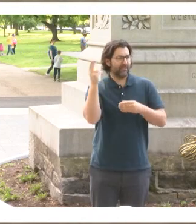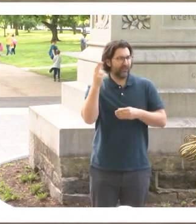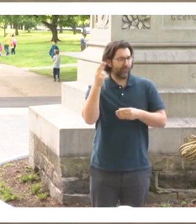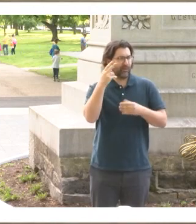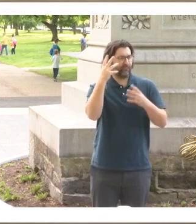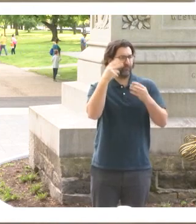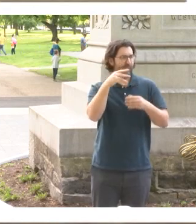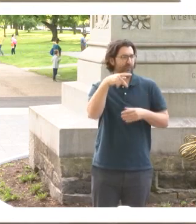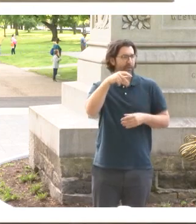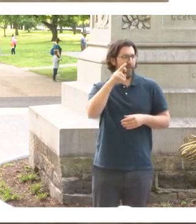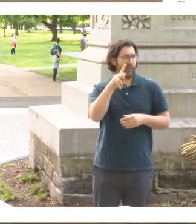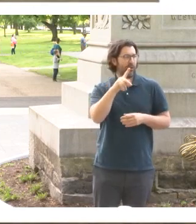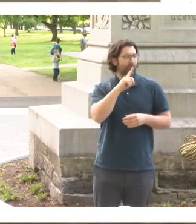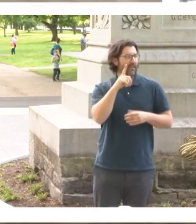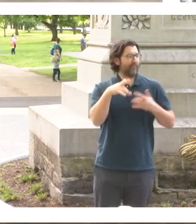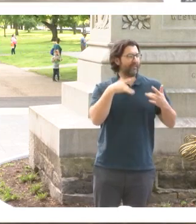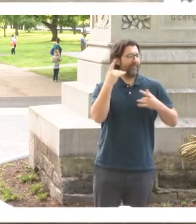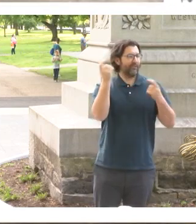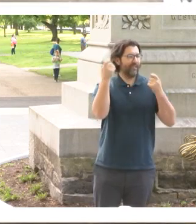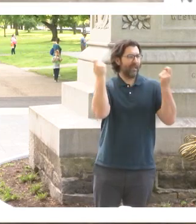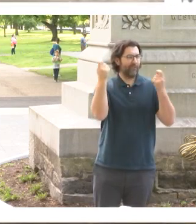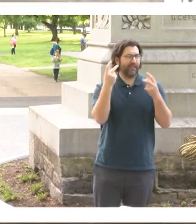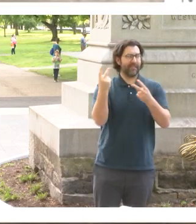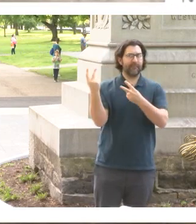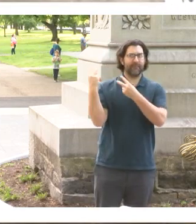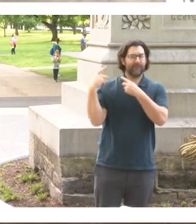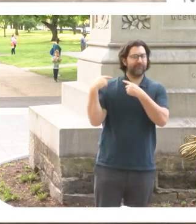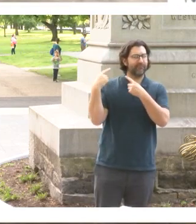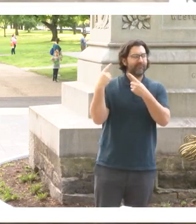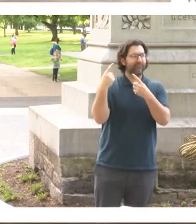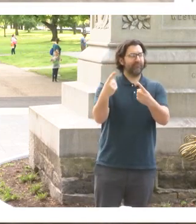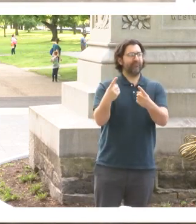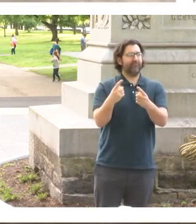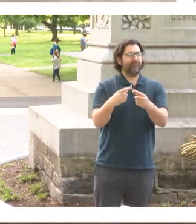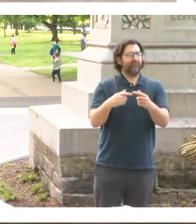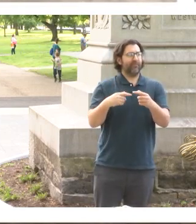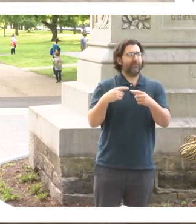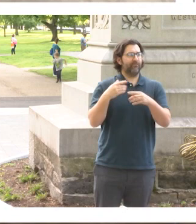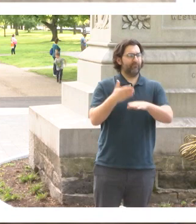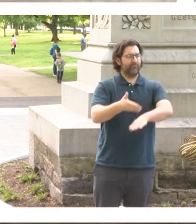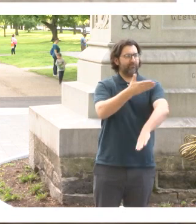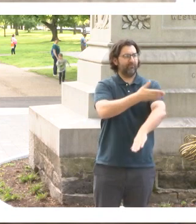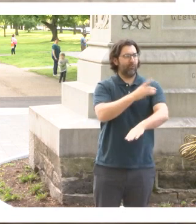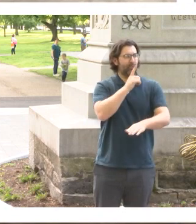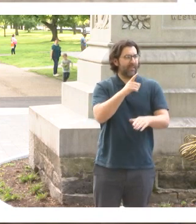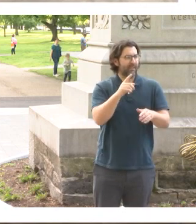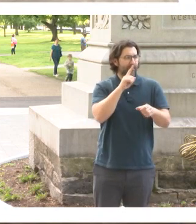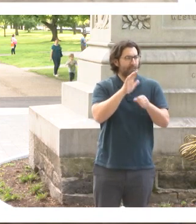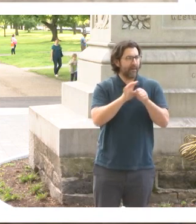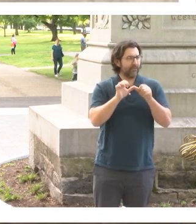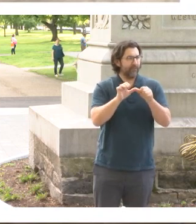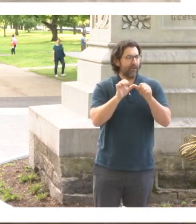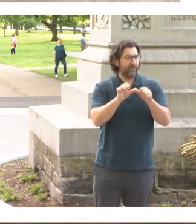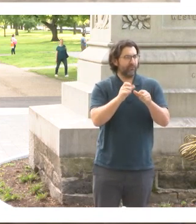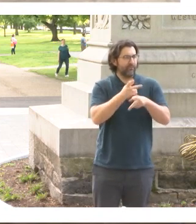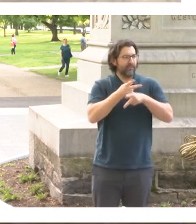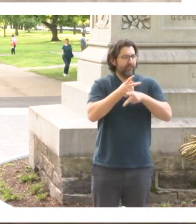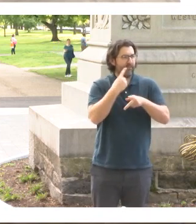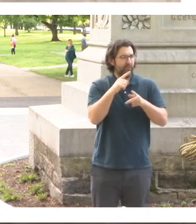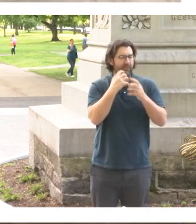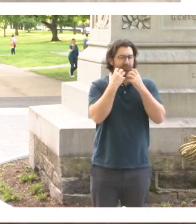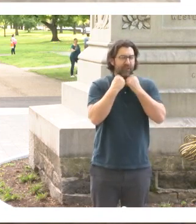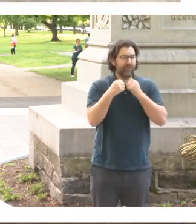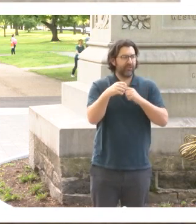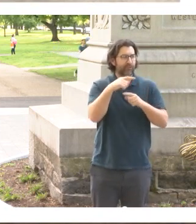I'm delighted to celebrate how far we've come and to recommit ourselves to the ongoing stewardship of this cherished public